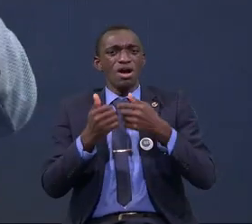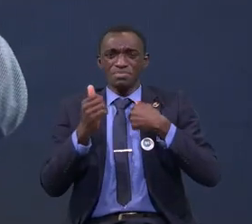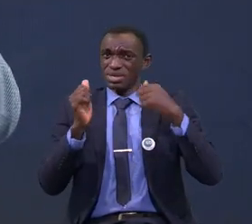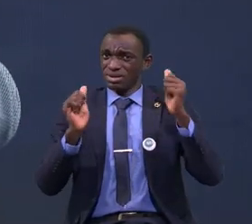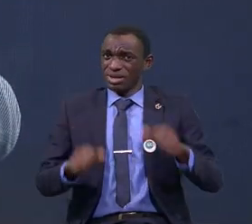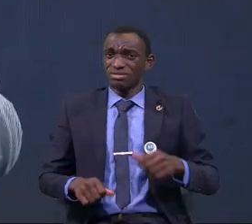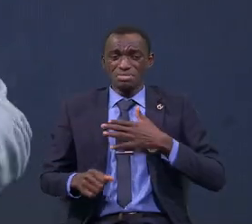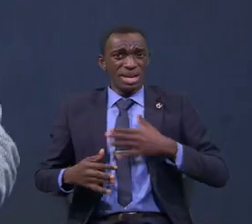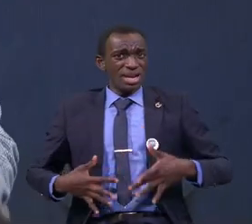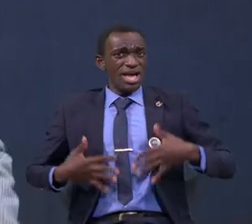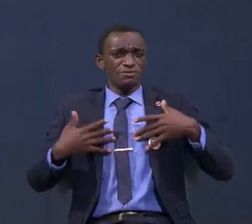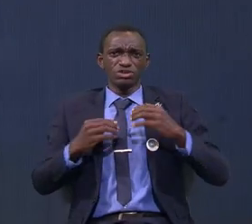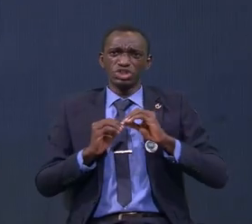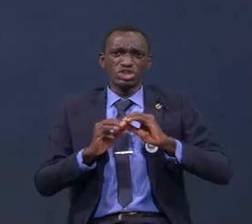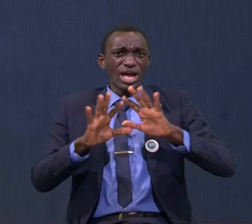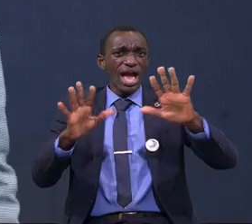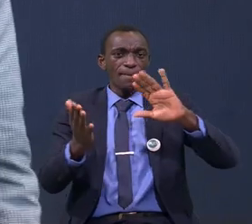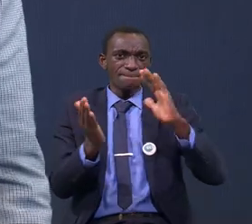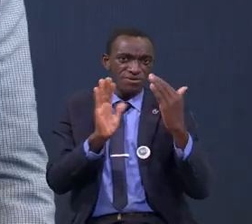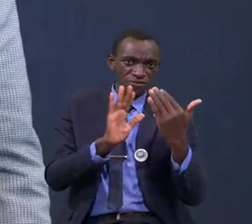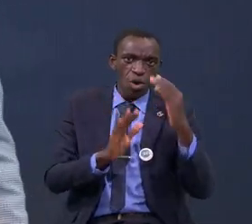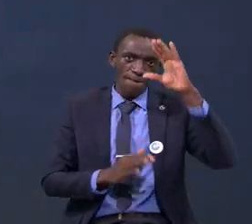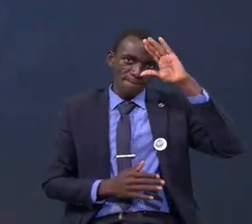so shine before me?